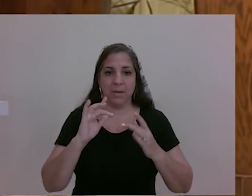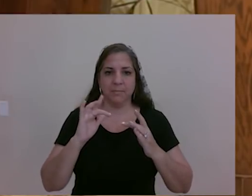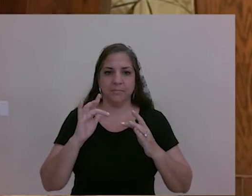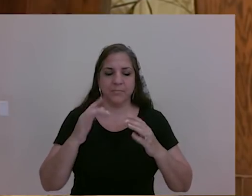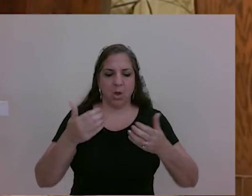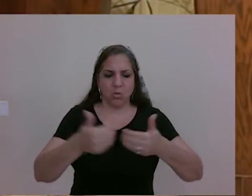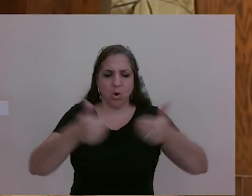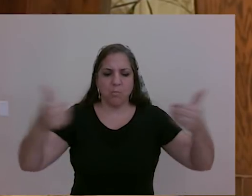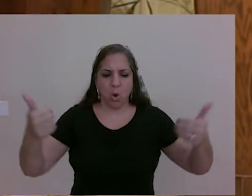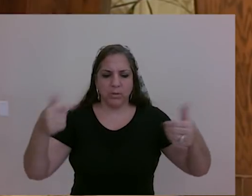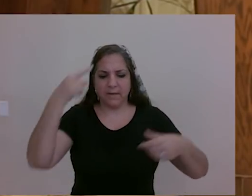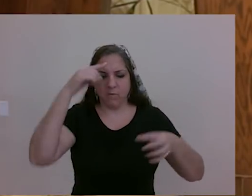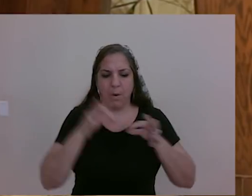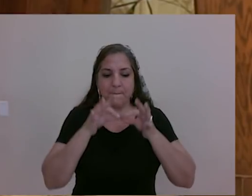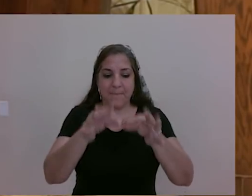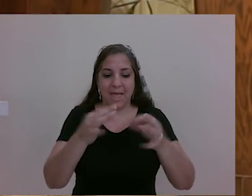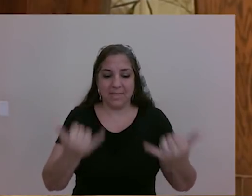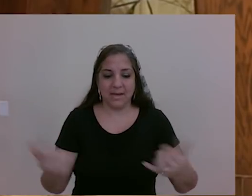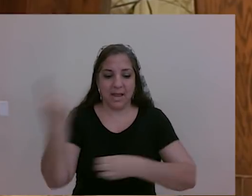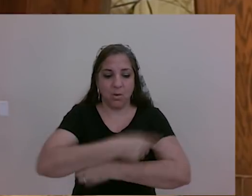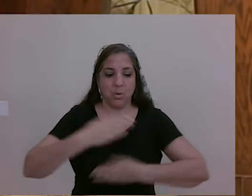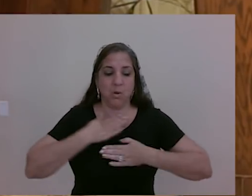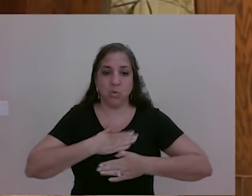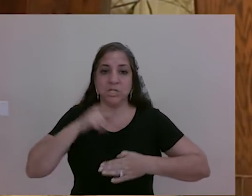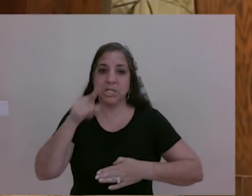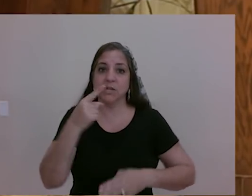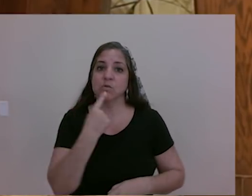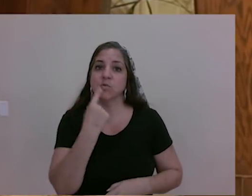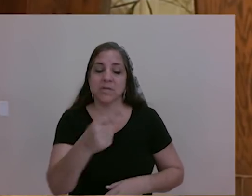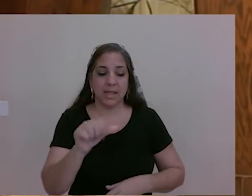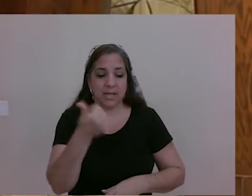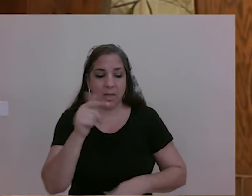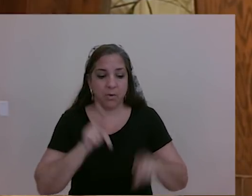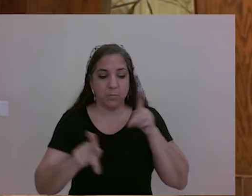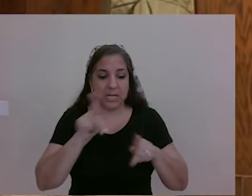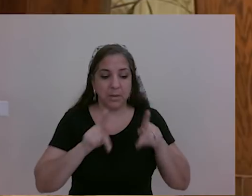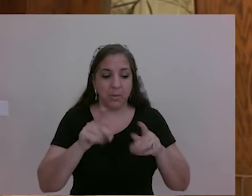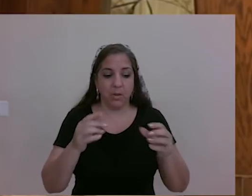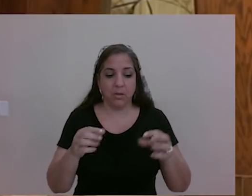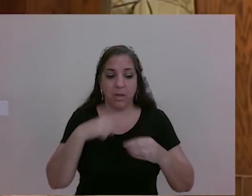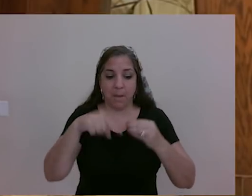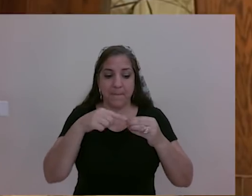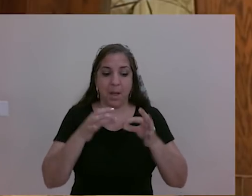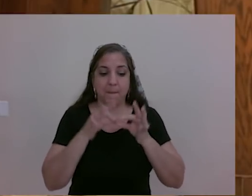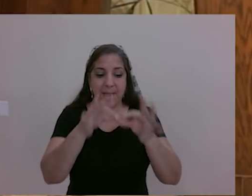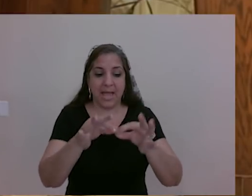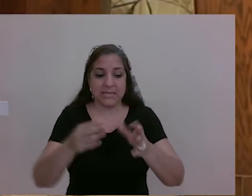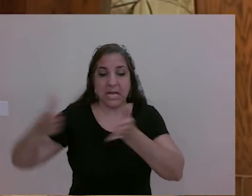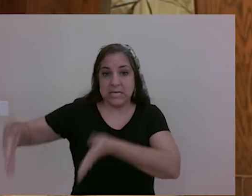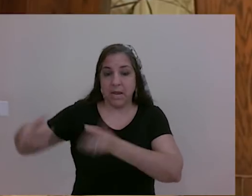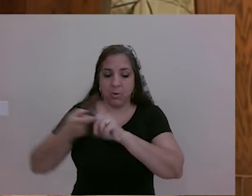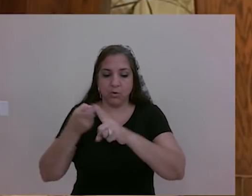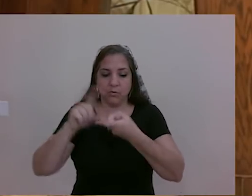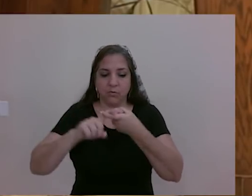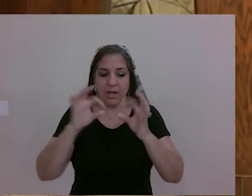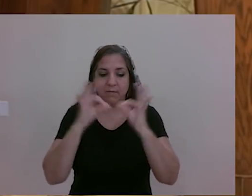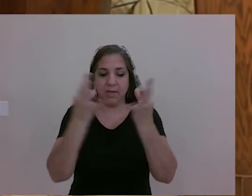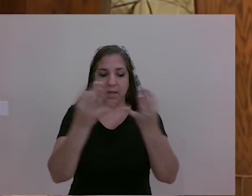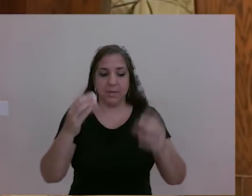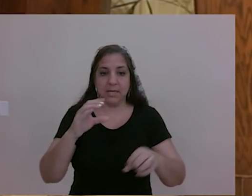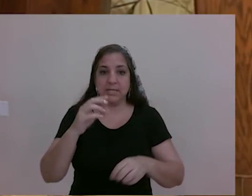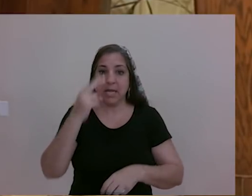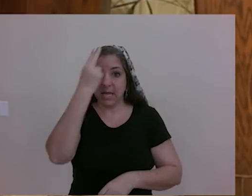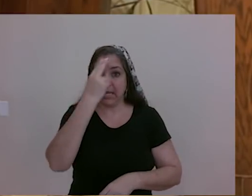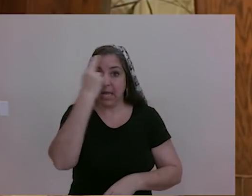Catholics, non-Catholics. People from all over the world are sending their responses. We have copies of our bulletin online